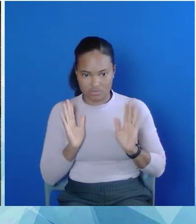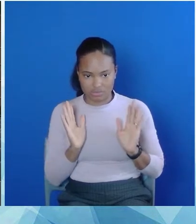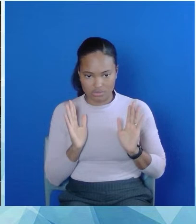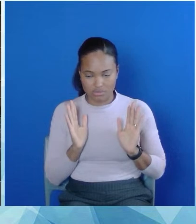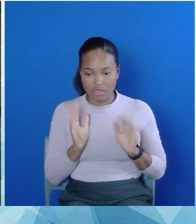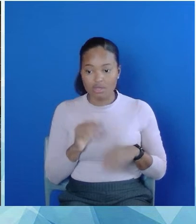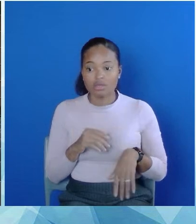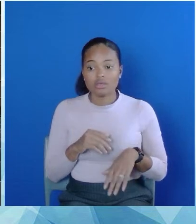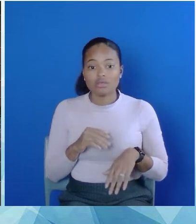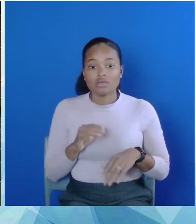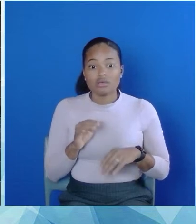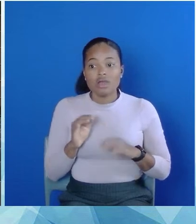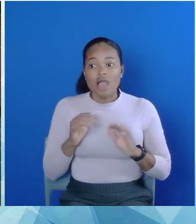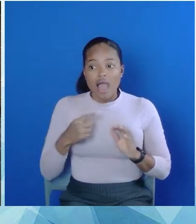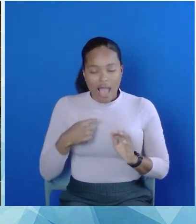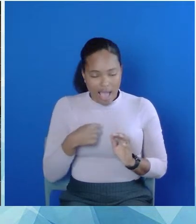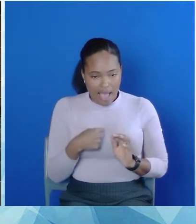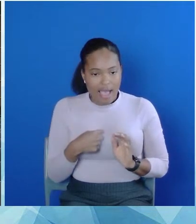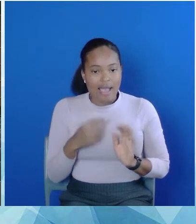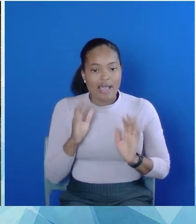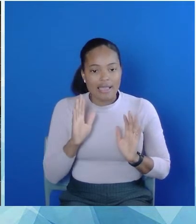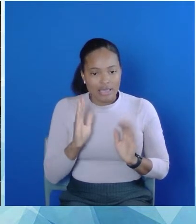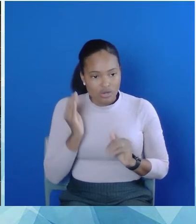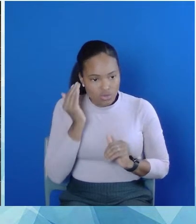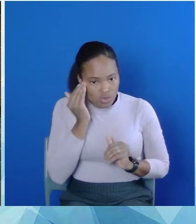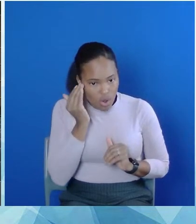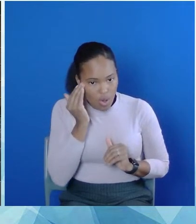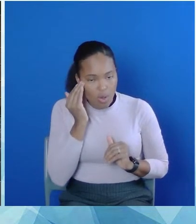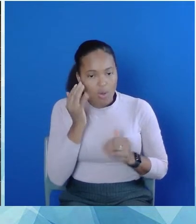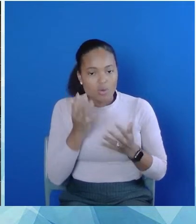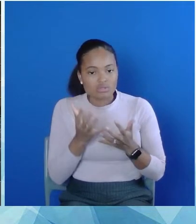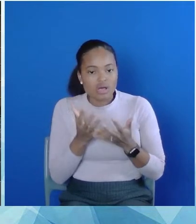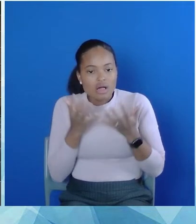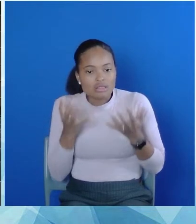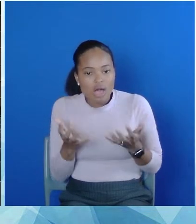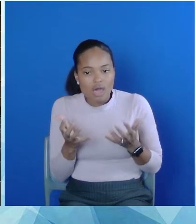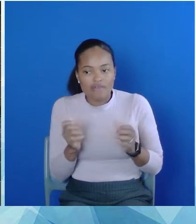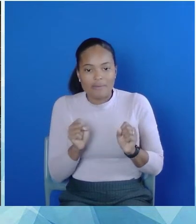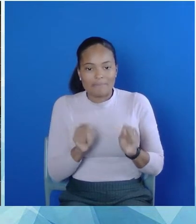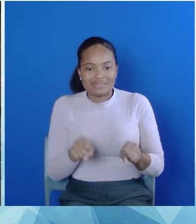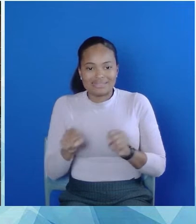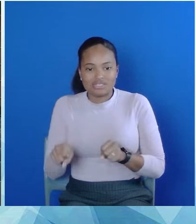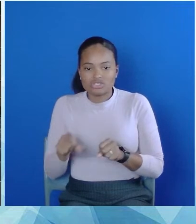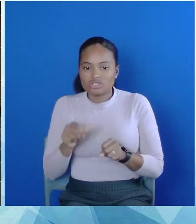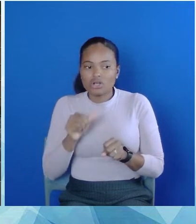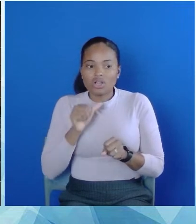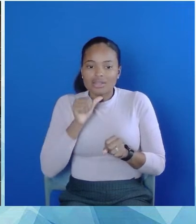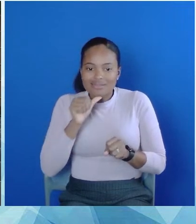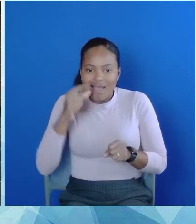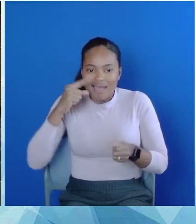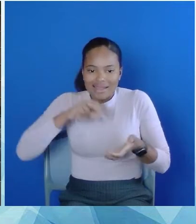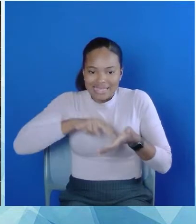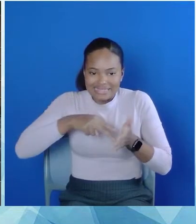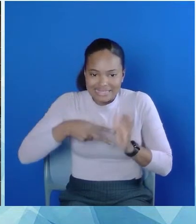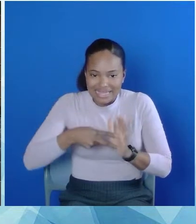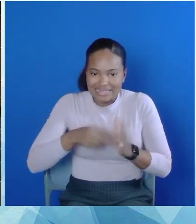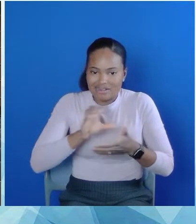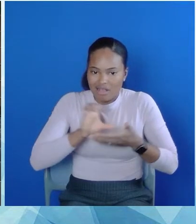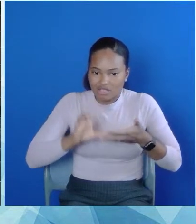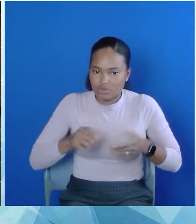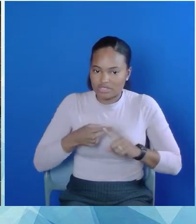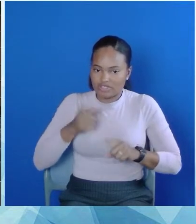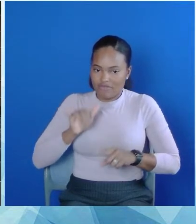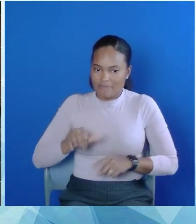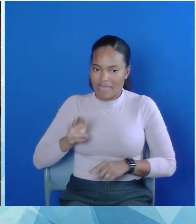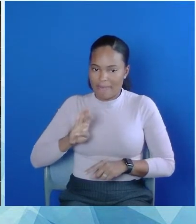did note that there were a lot of potential unintended consequences of this bill. And even now,